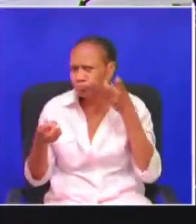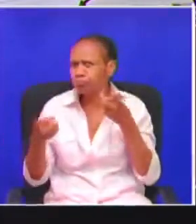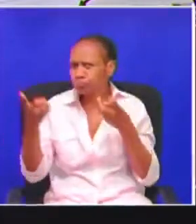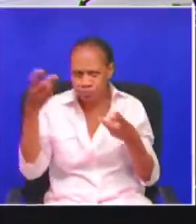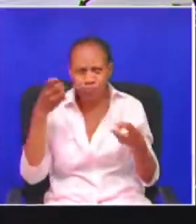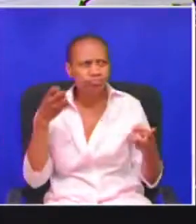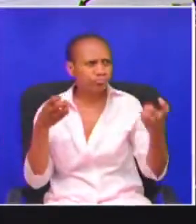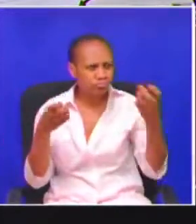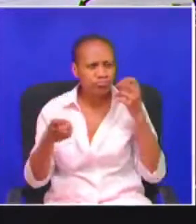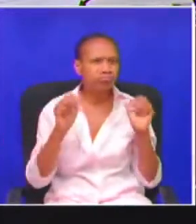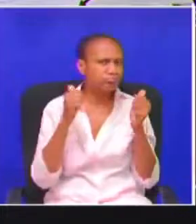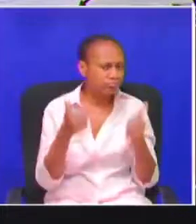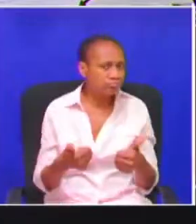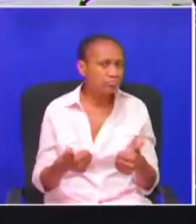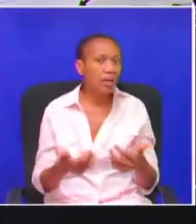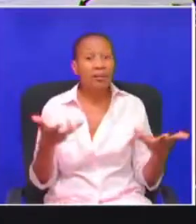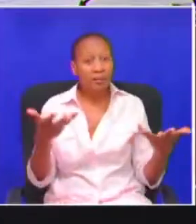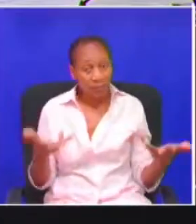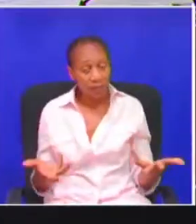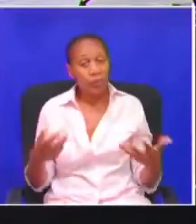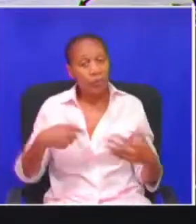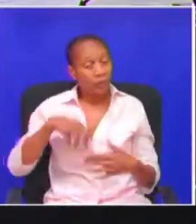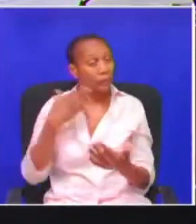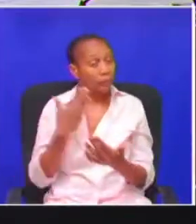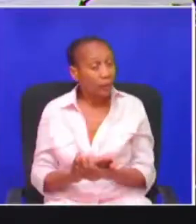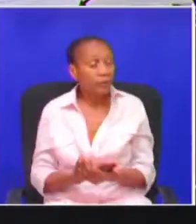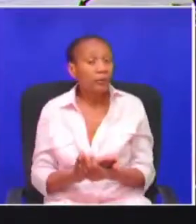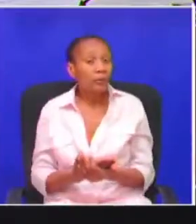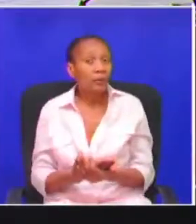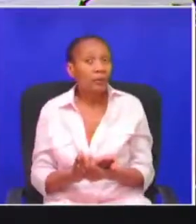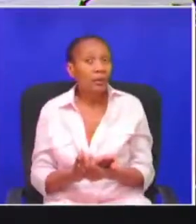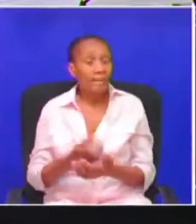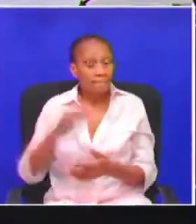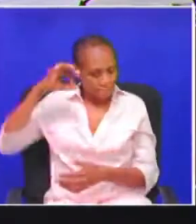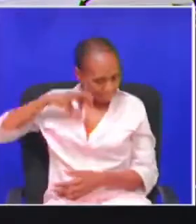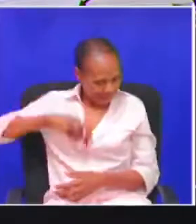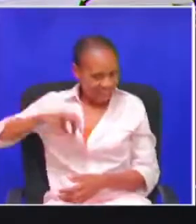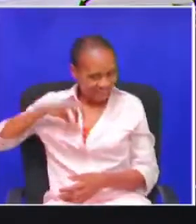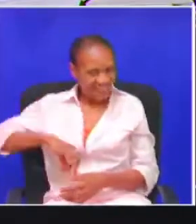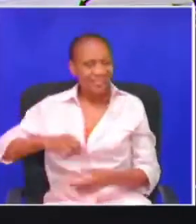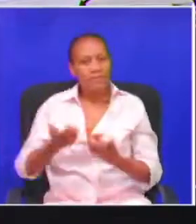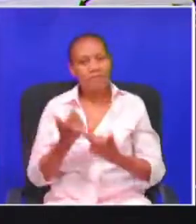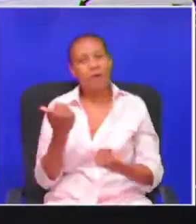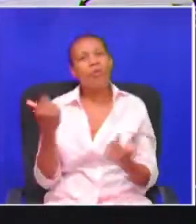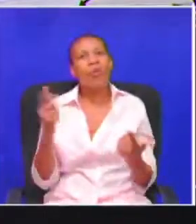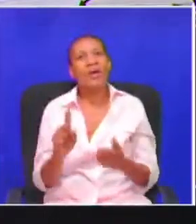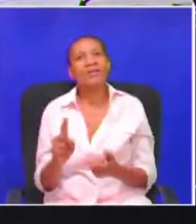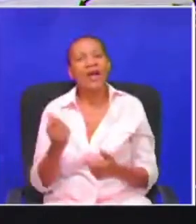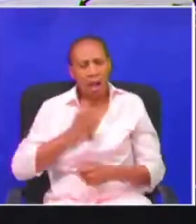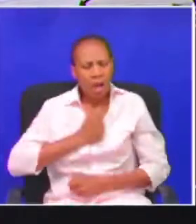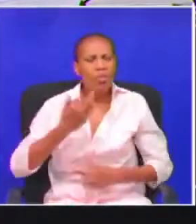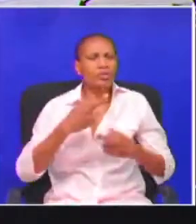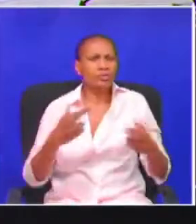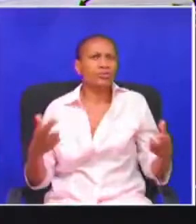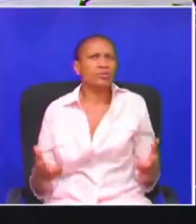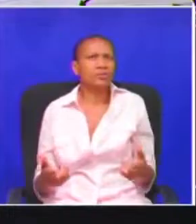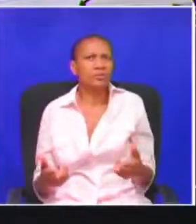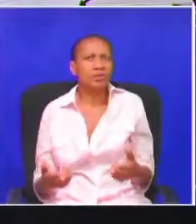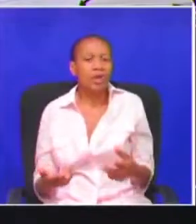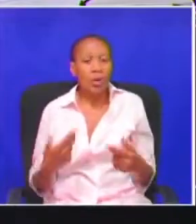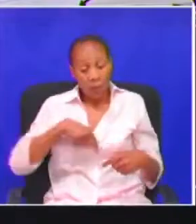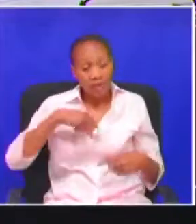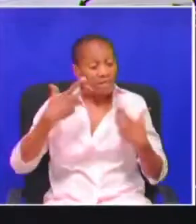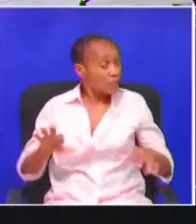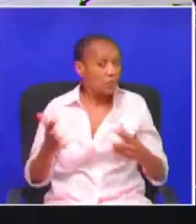more so that we are able to beneficiate. And we have proven to the world